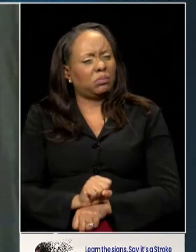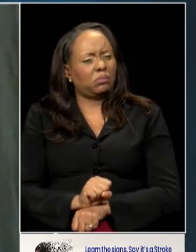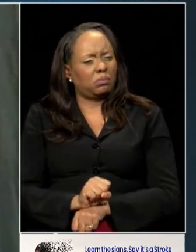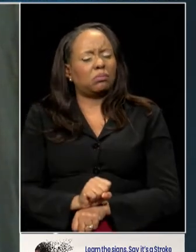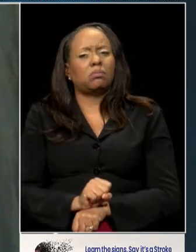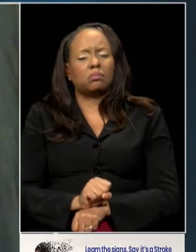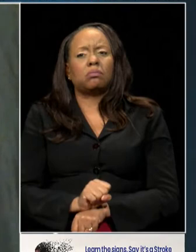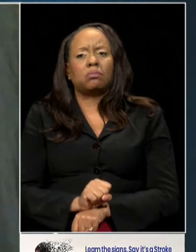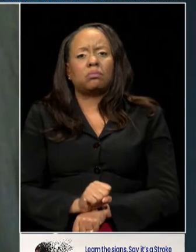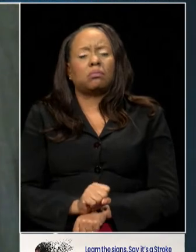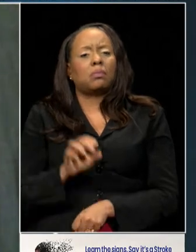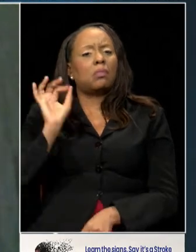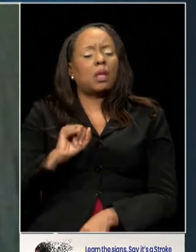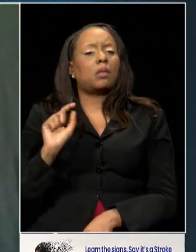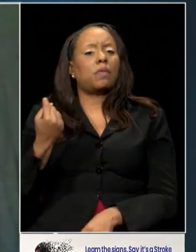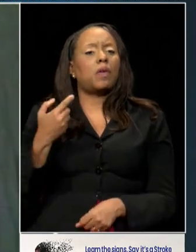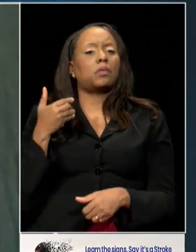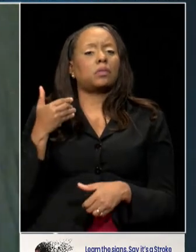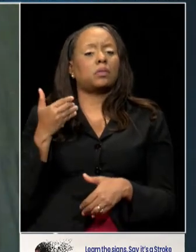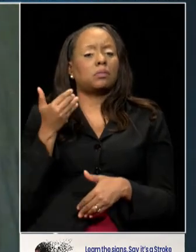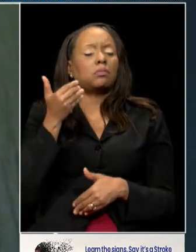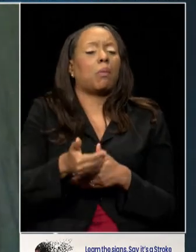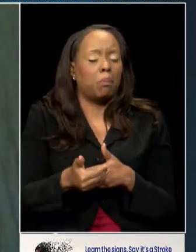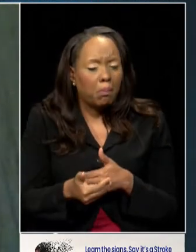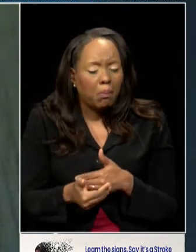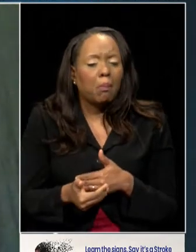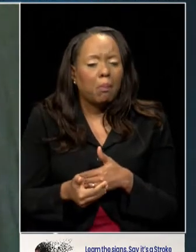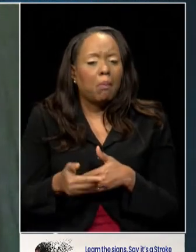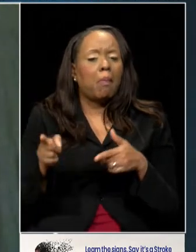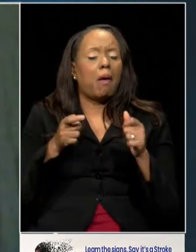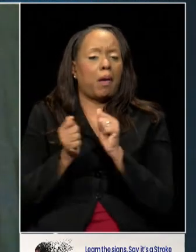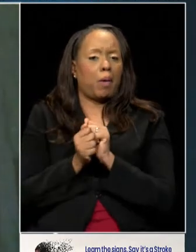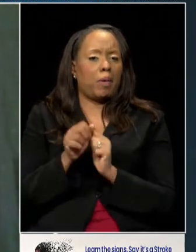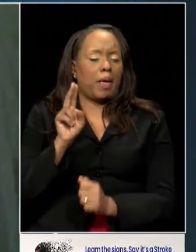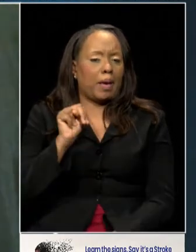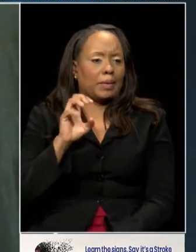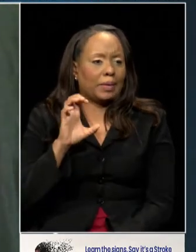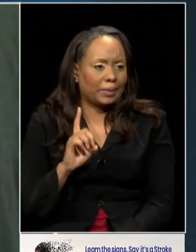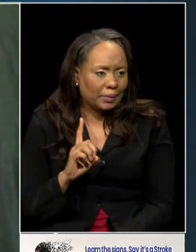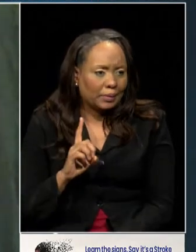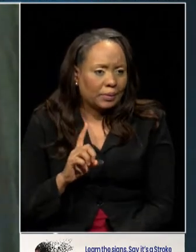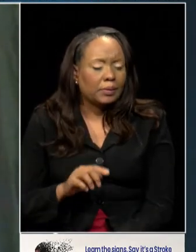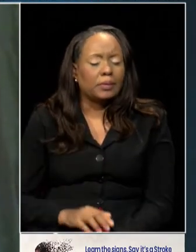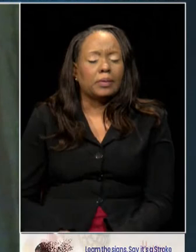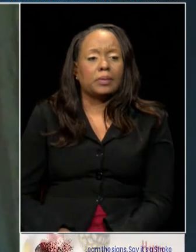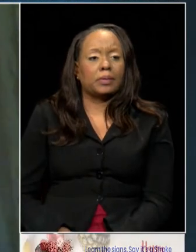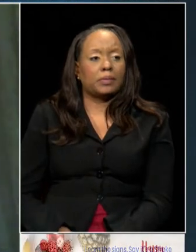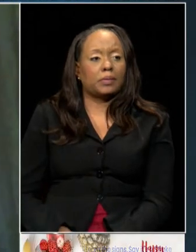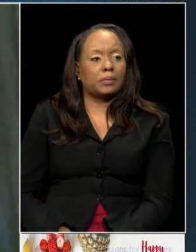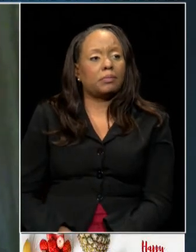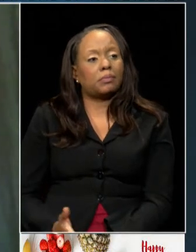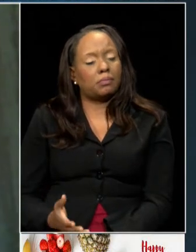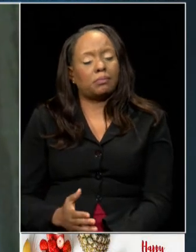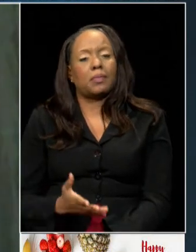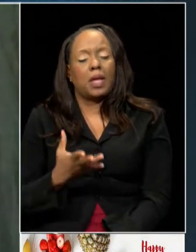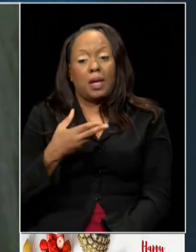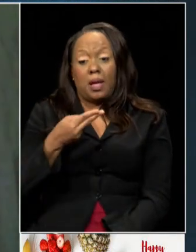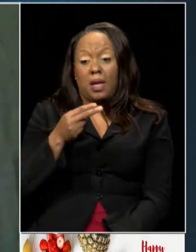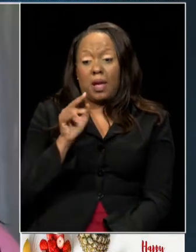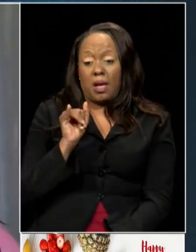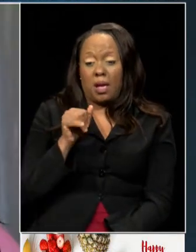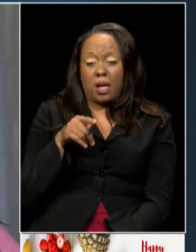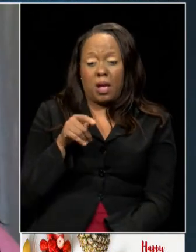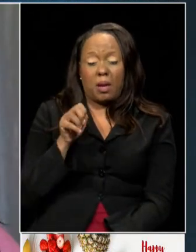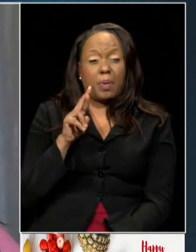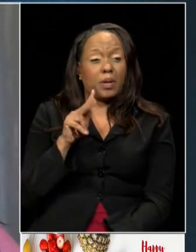towards addressing most of the NCDs, and certainly hypertension is not any different. Okay, I want you to